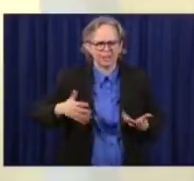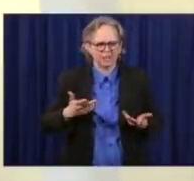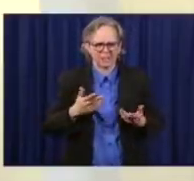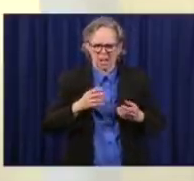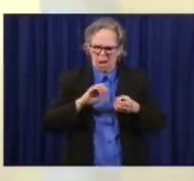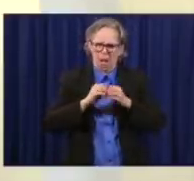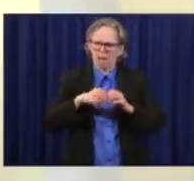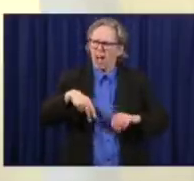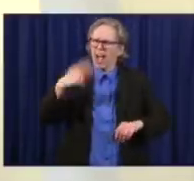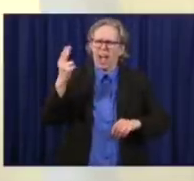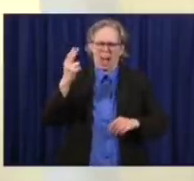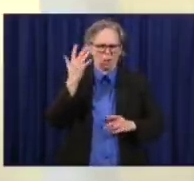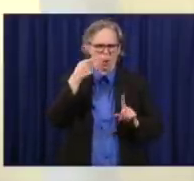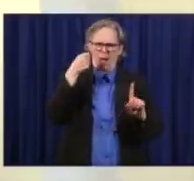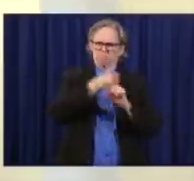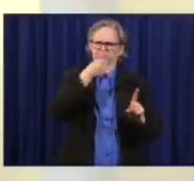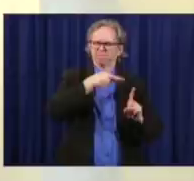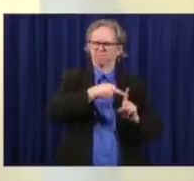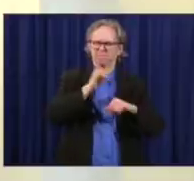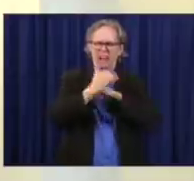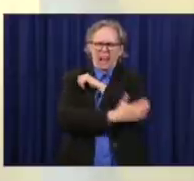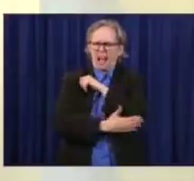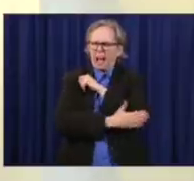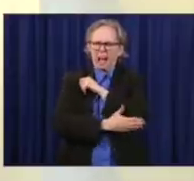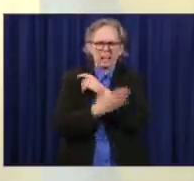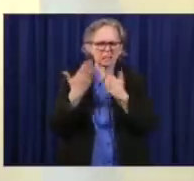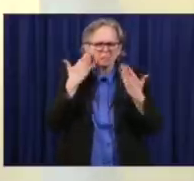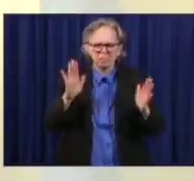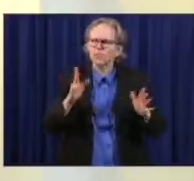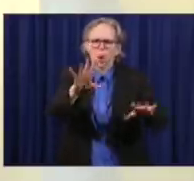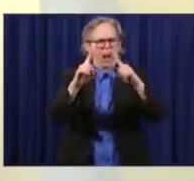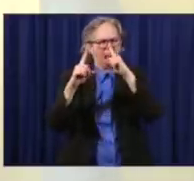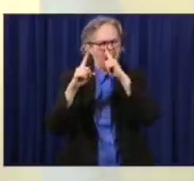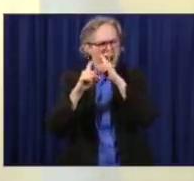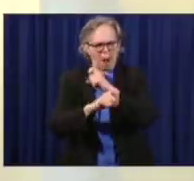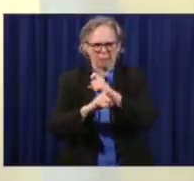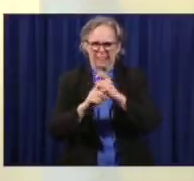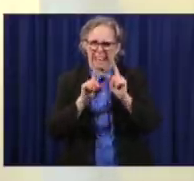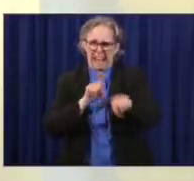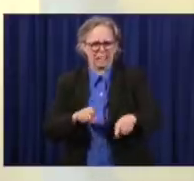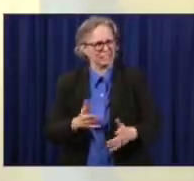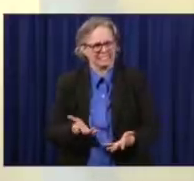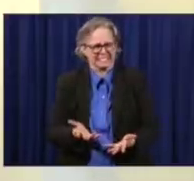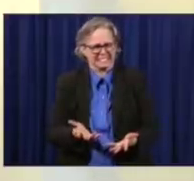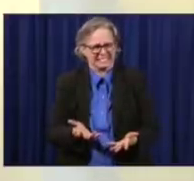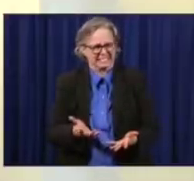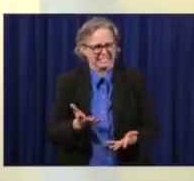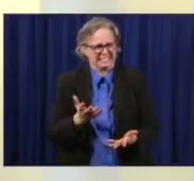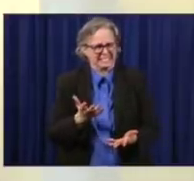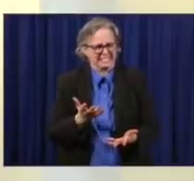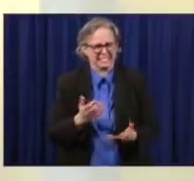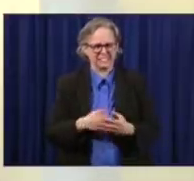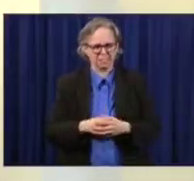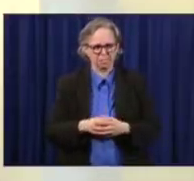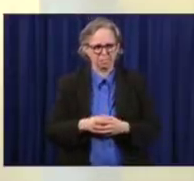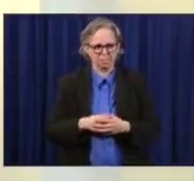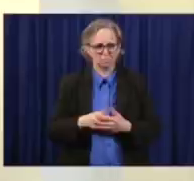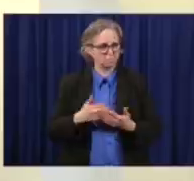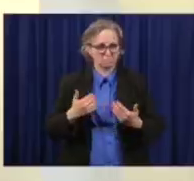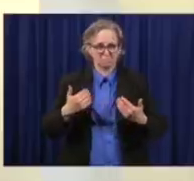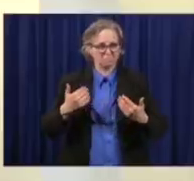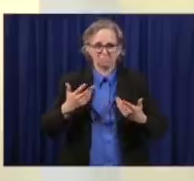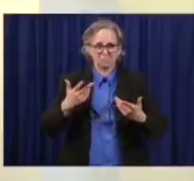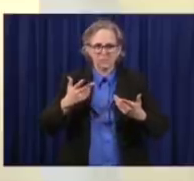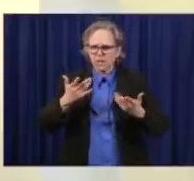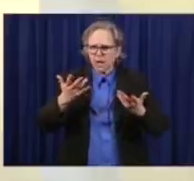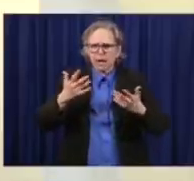higher. It's very complicated because we don't have consistent testing across everywhere, but I think